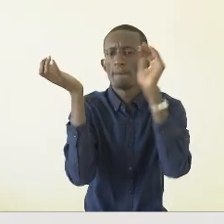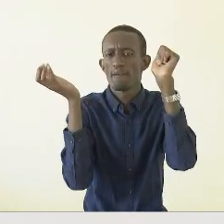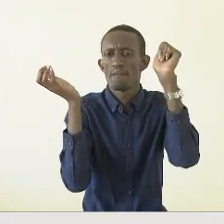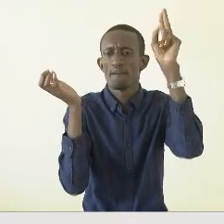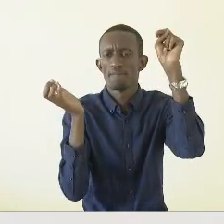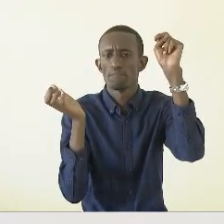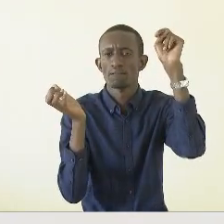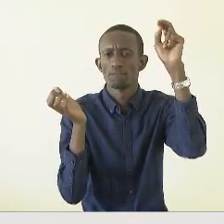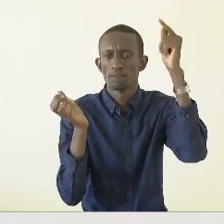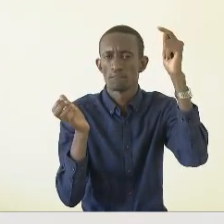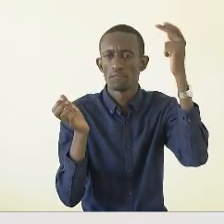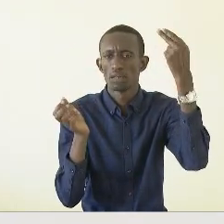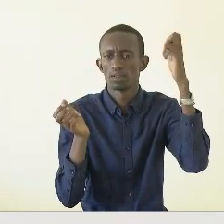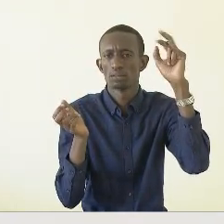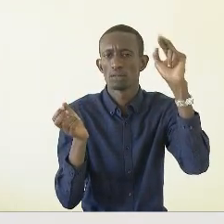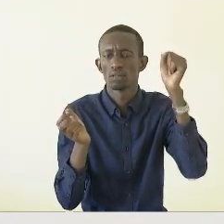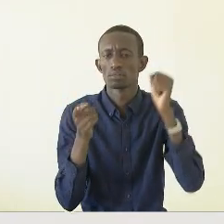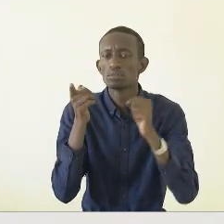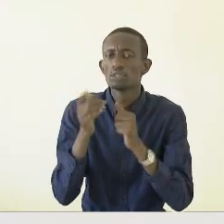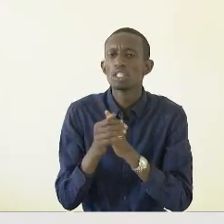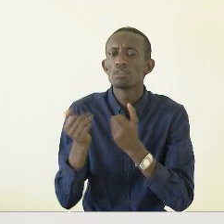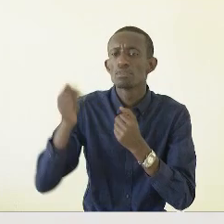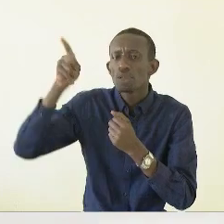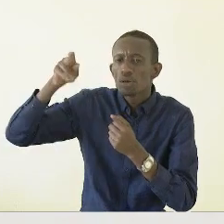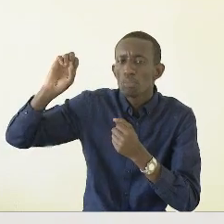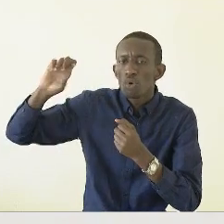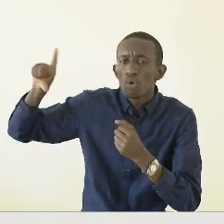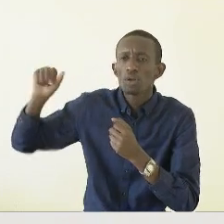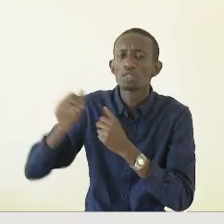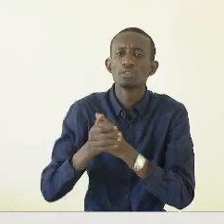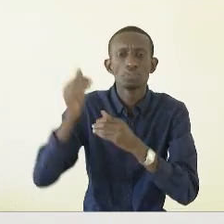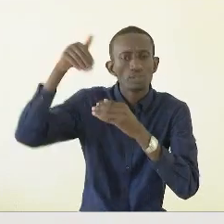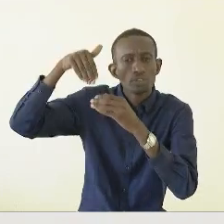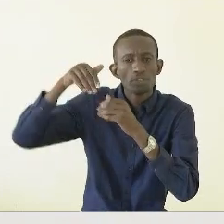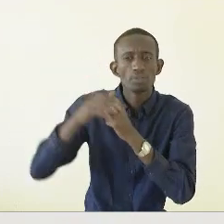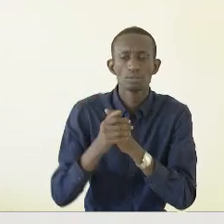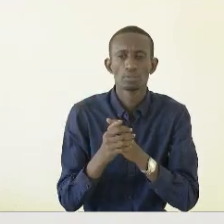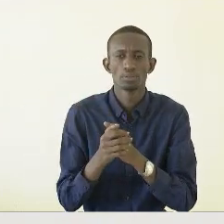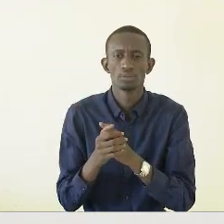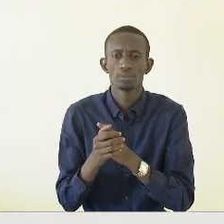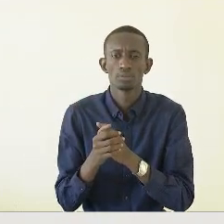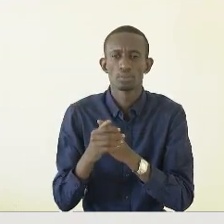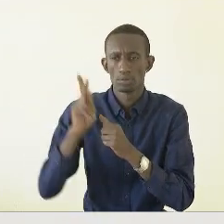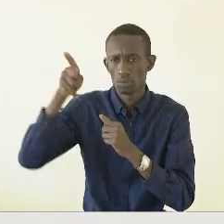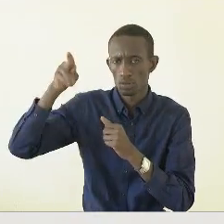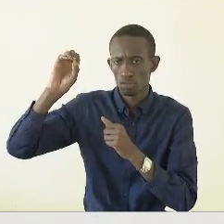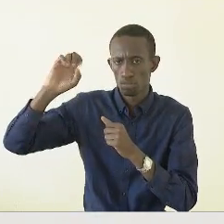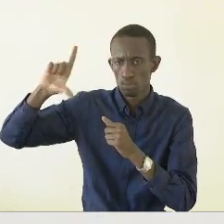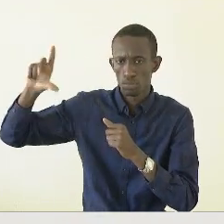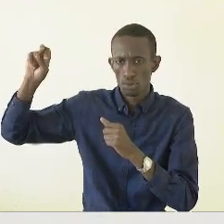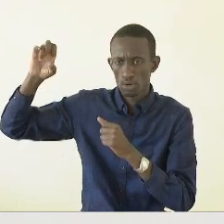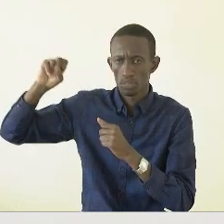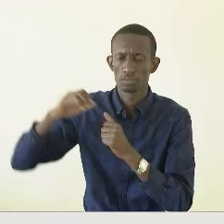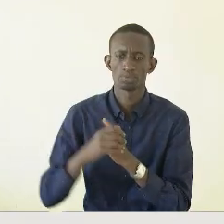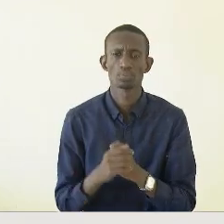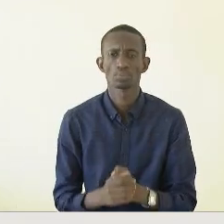they have pollen sacs, which contain pollen, pollen which contains pollen grains.